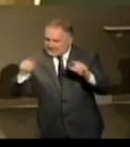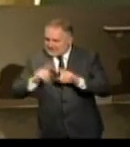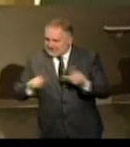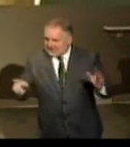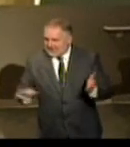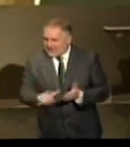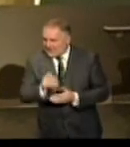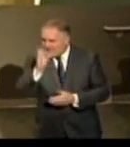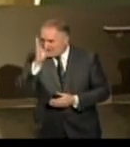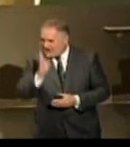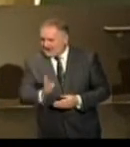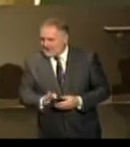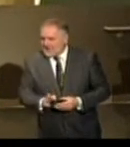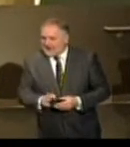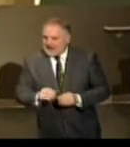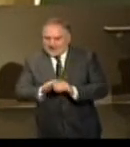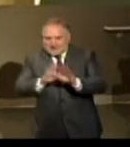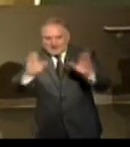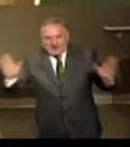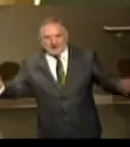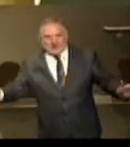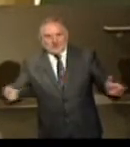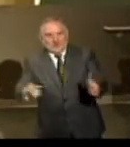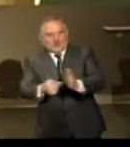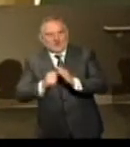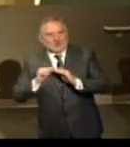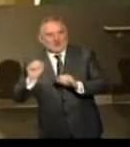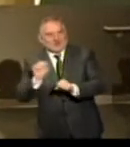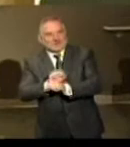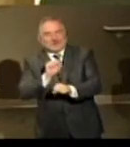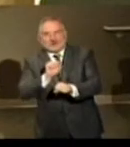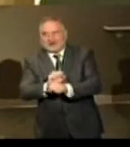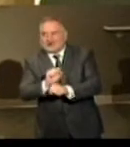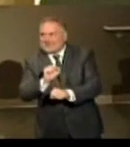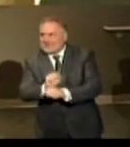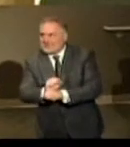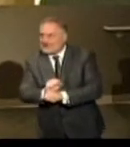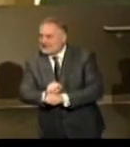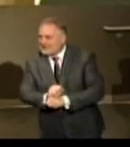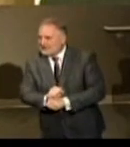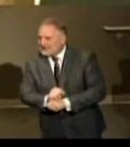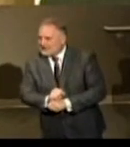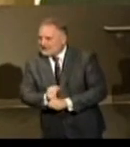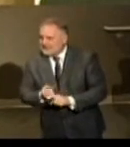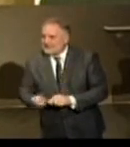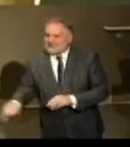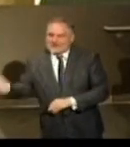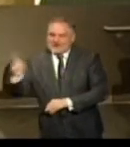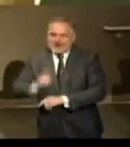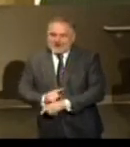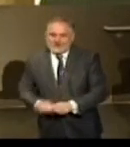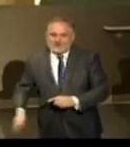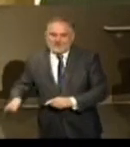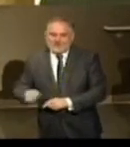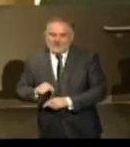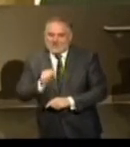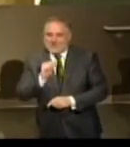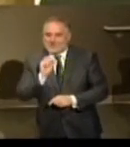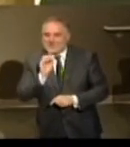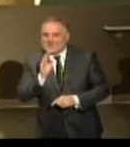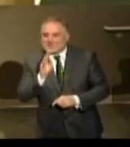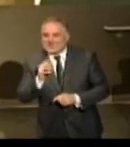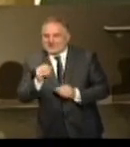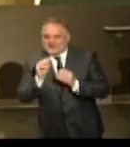the glory of God, and the firmament showeth his work. In the next verse, say, day and day are the speech, and I do not acknowledge it,